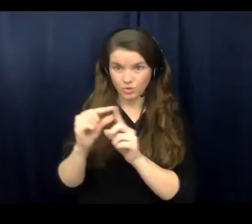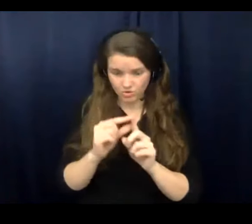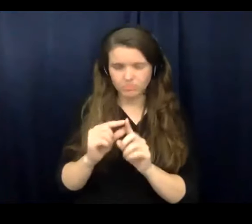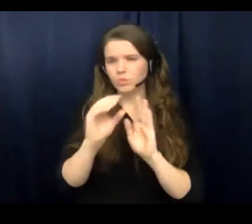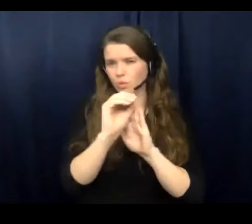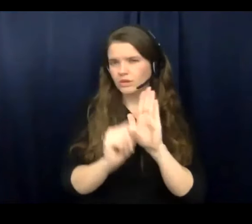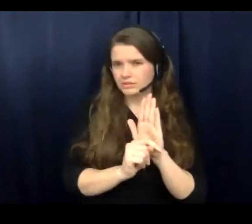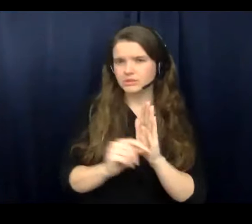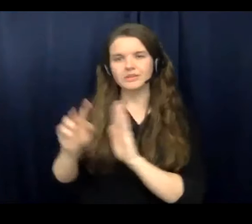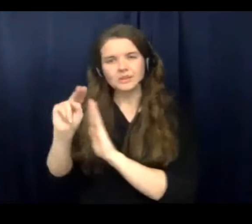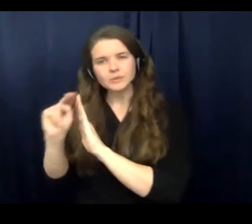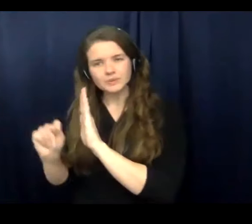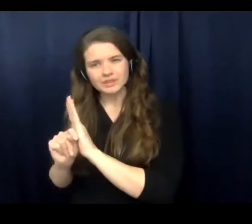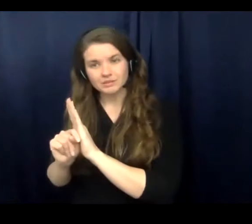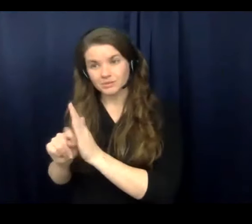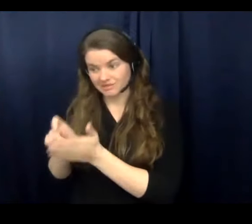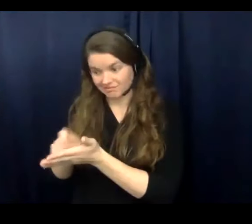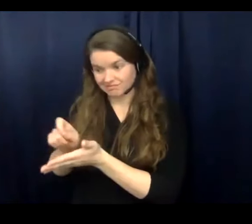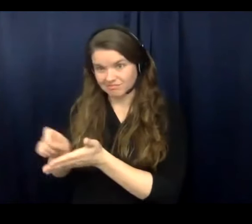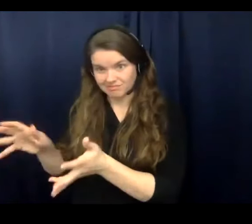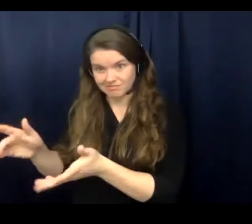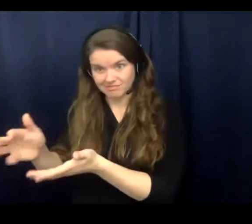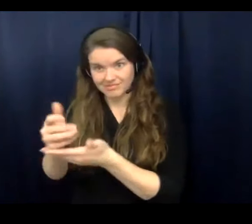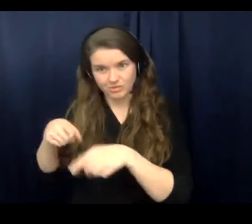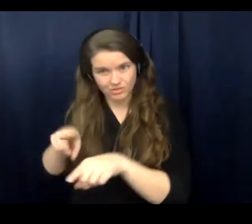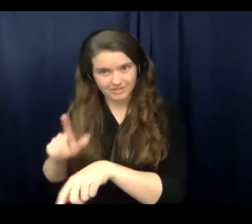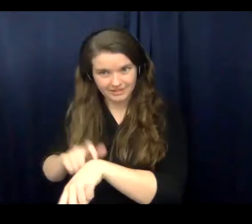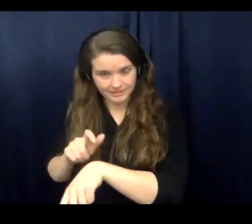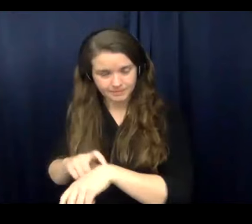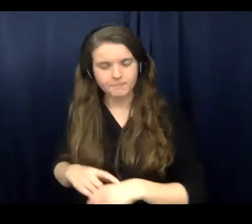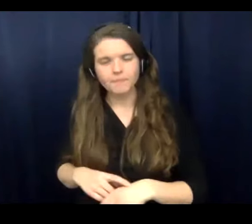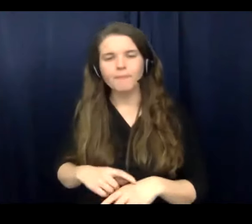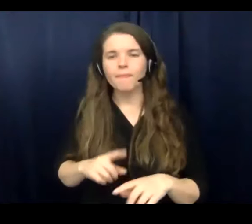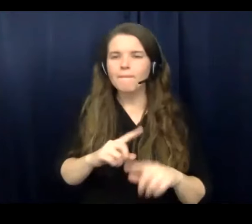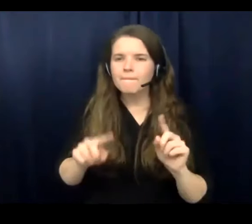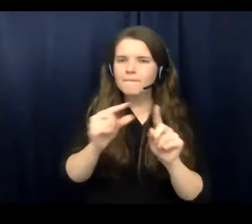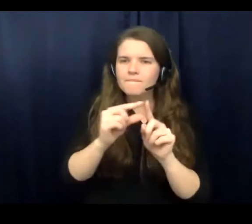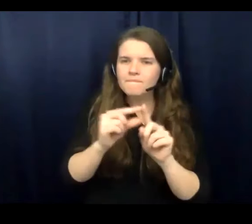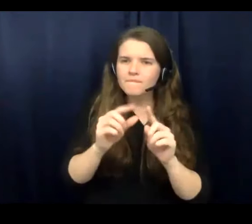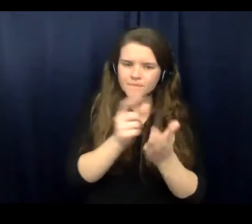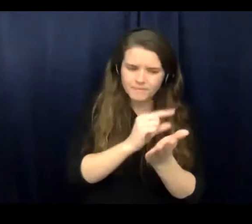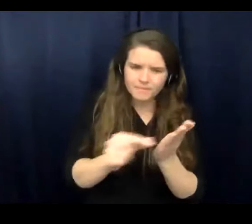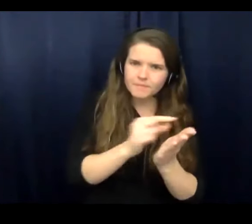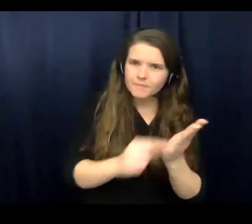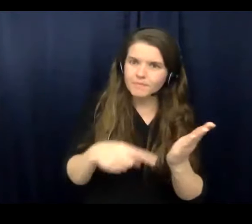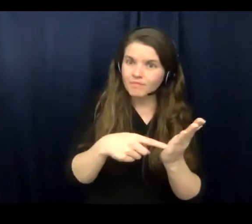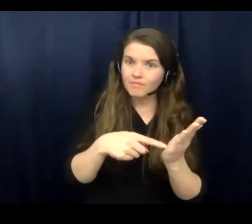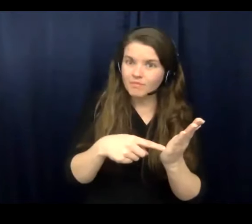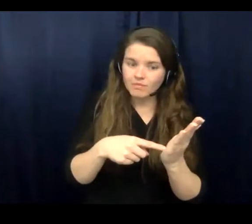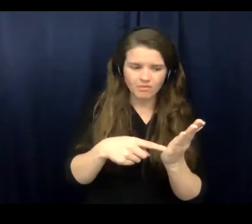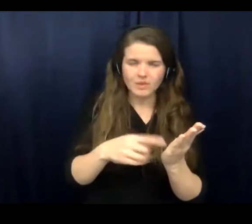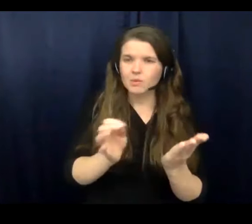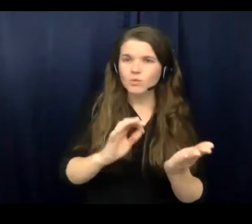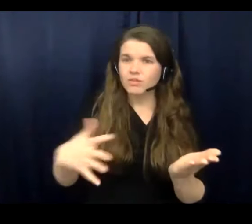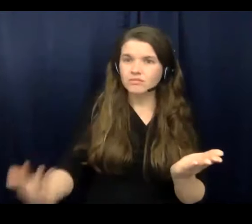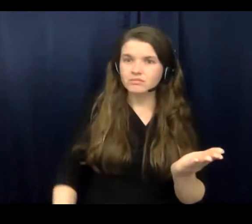the New Testament was being compiled during this time. But those words in the scripture, however great they might be, are empty because